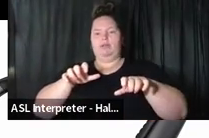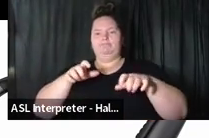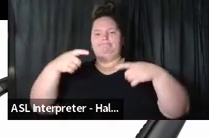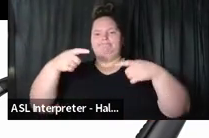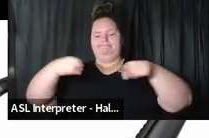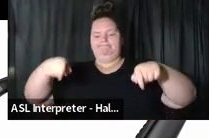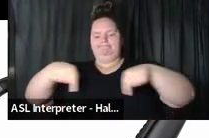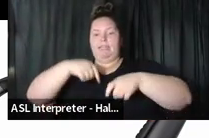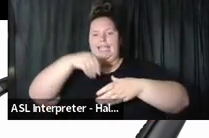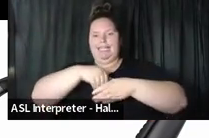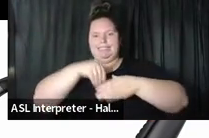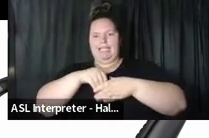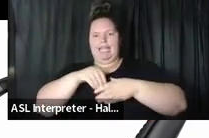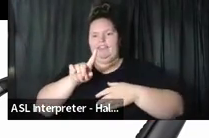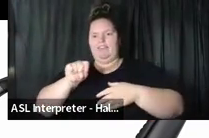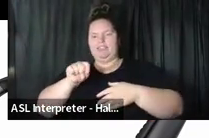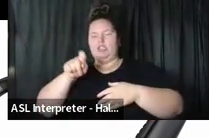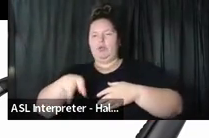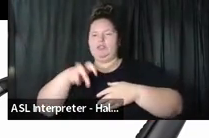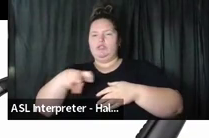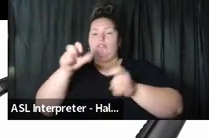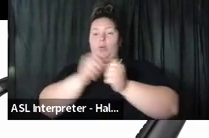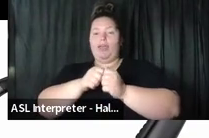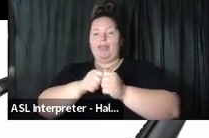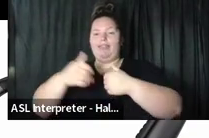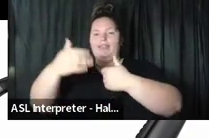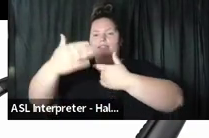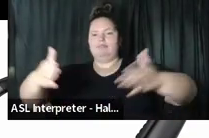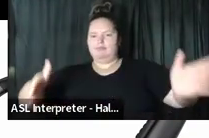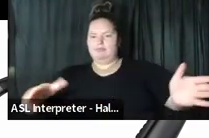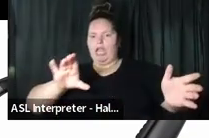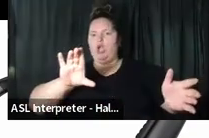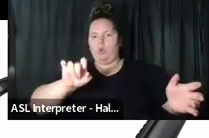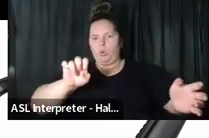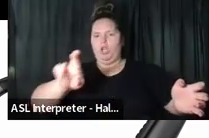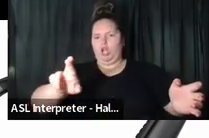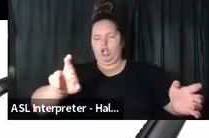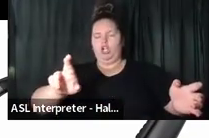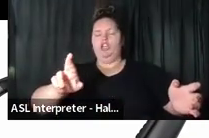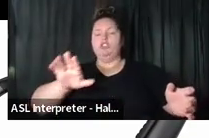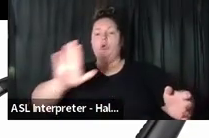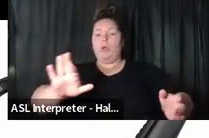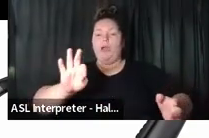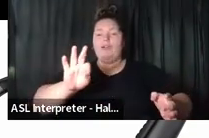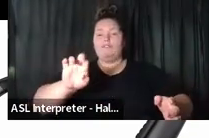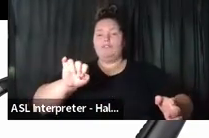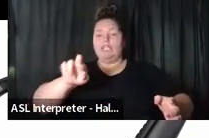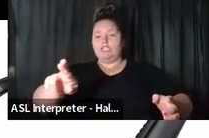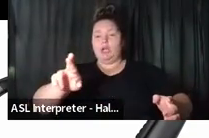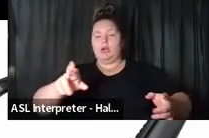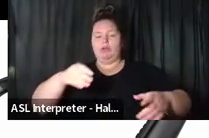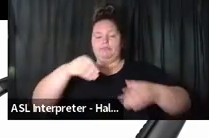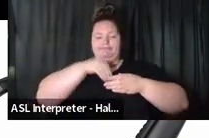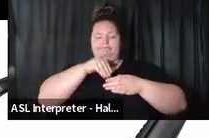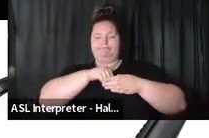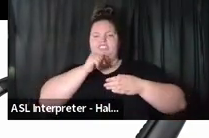have to travel with like a cooler to make sure that those, the freezer packets don't, thaw out and melt. But those